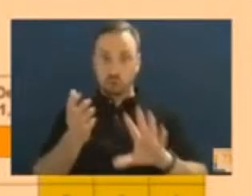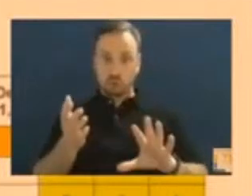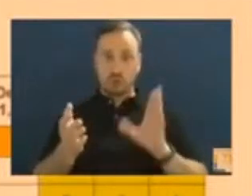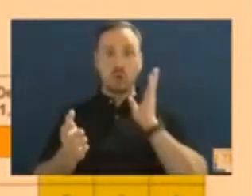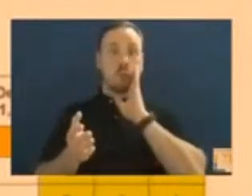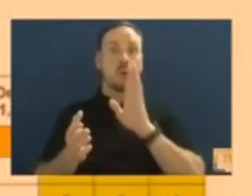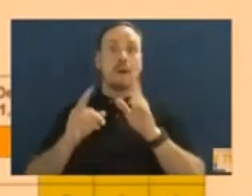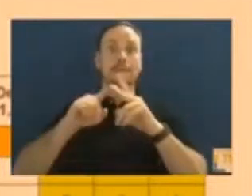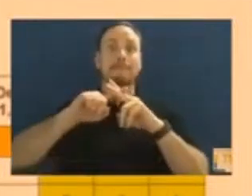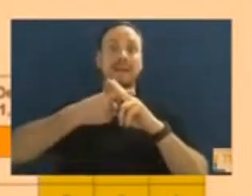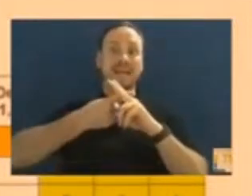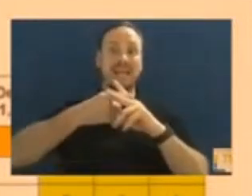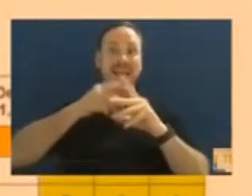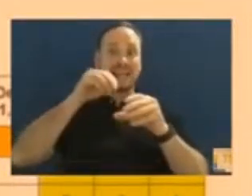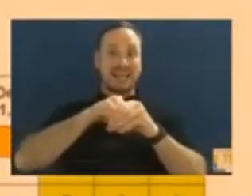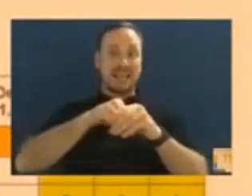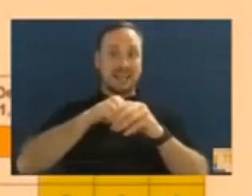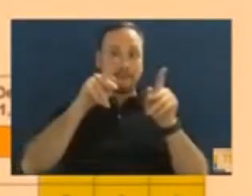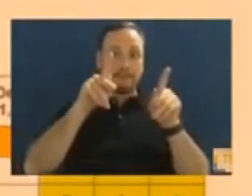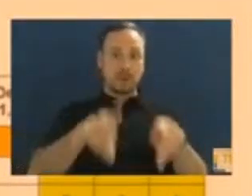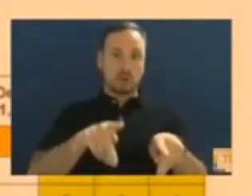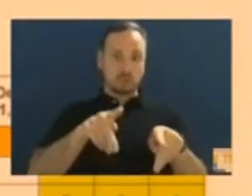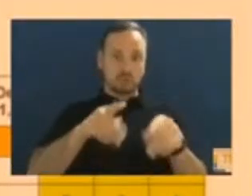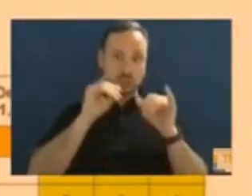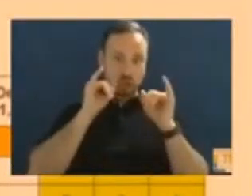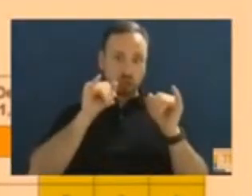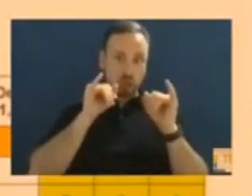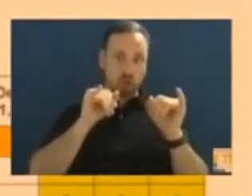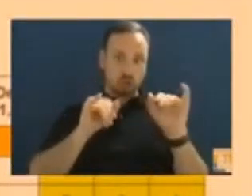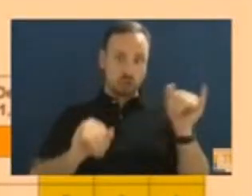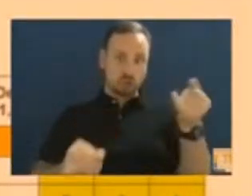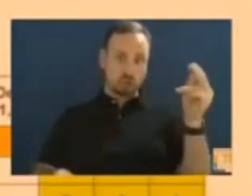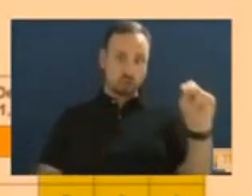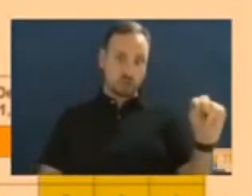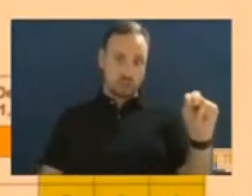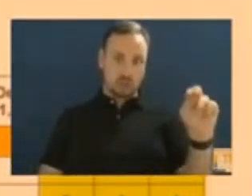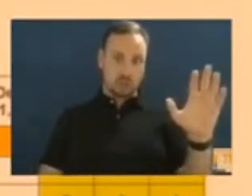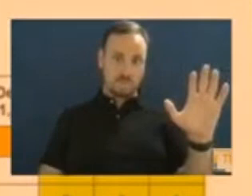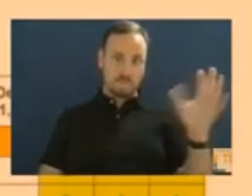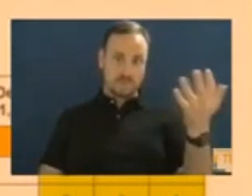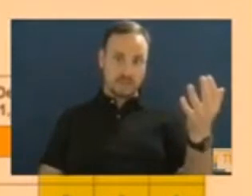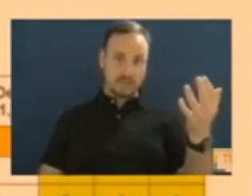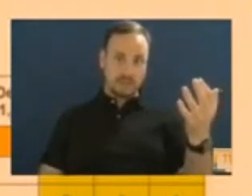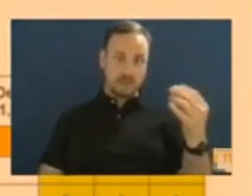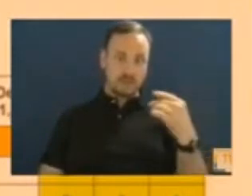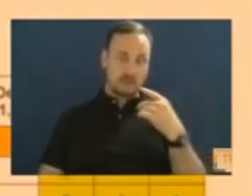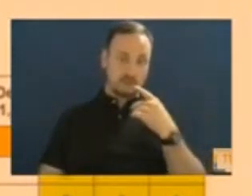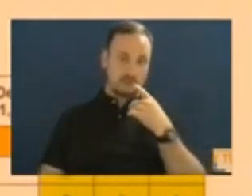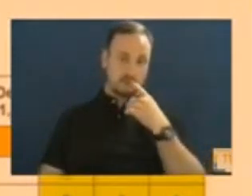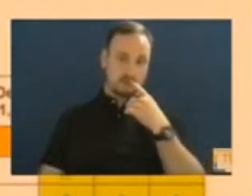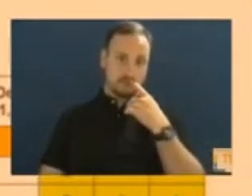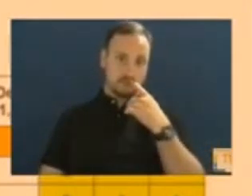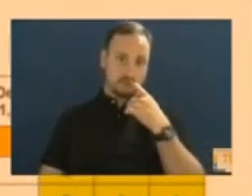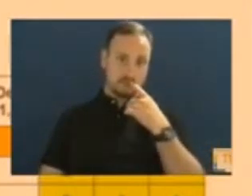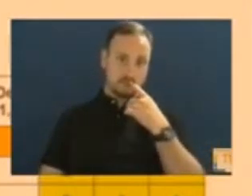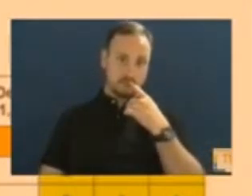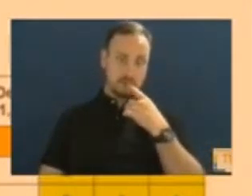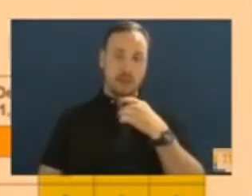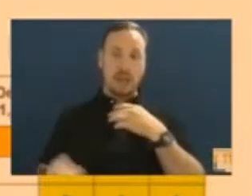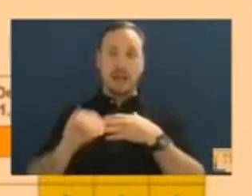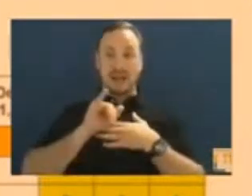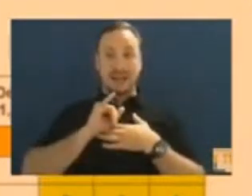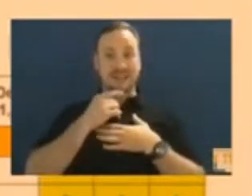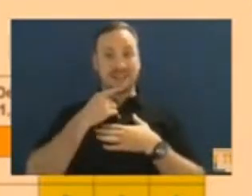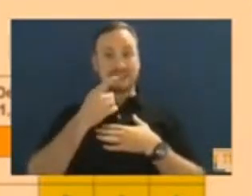instruction on January 5th. Now, I will tell you that scheduling is a big issue with our high school